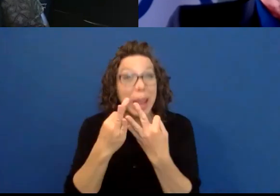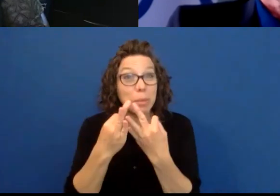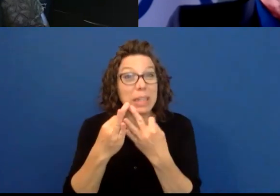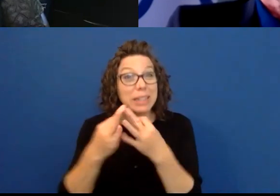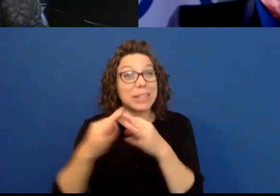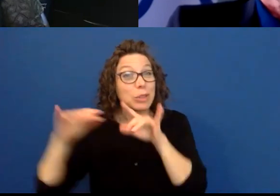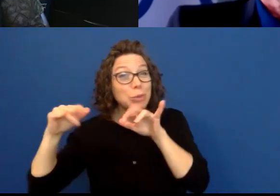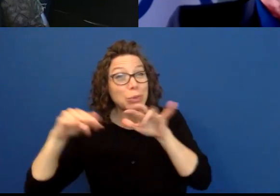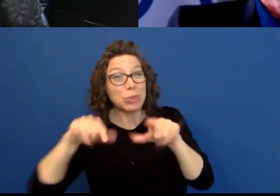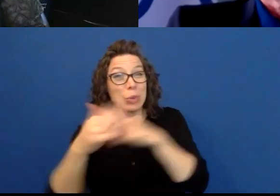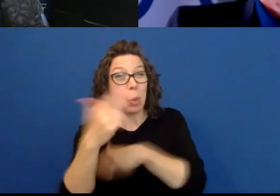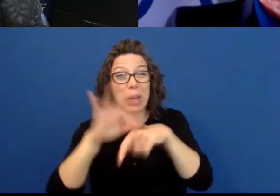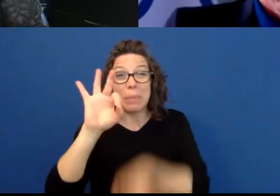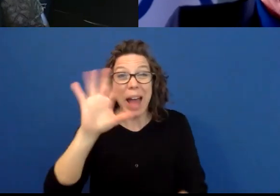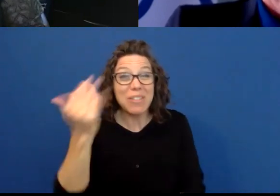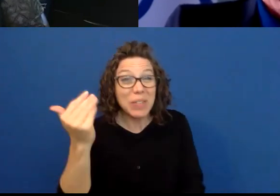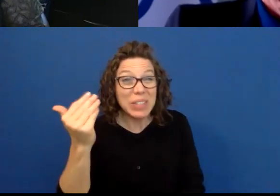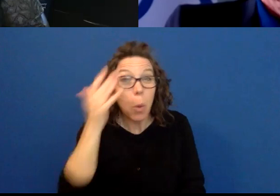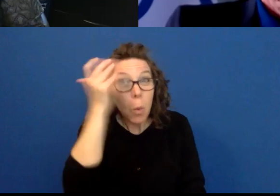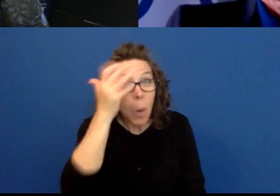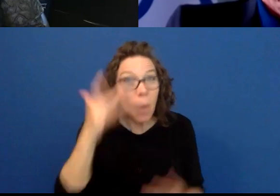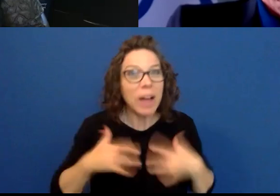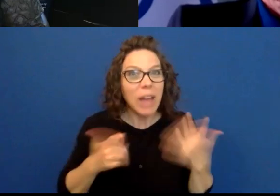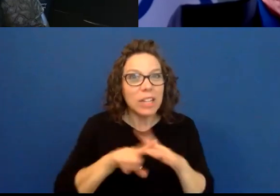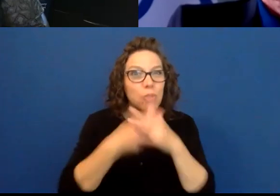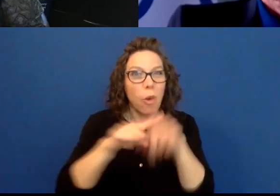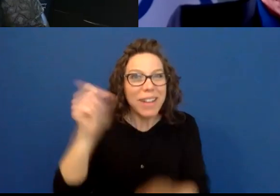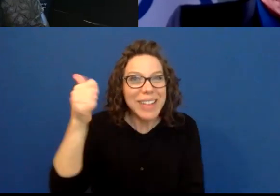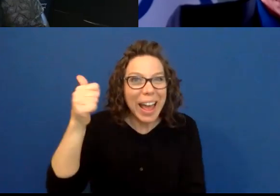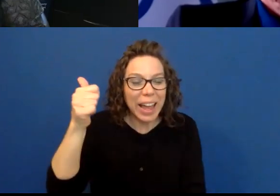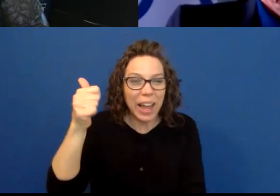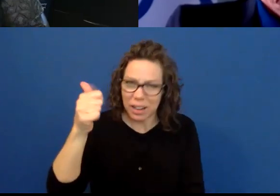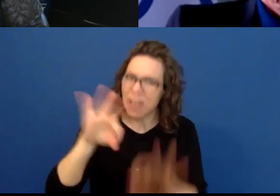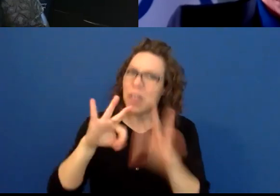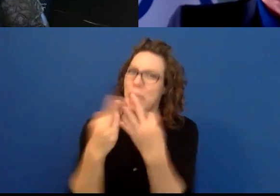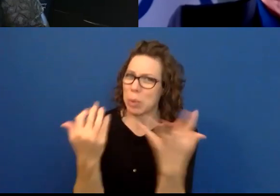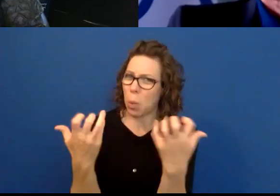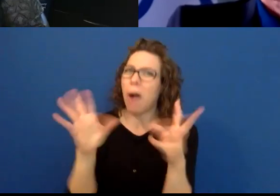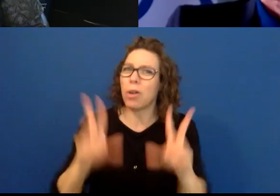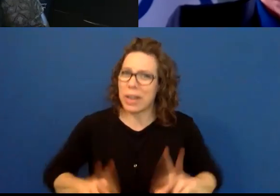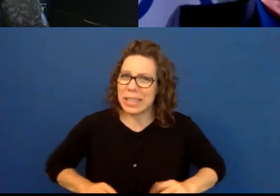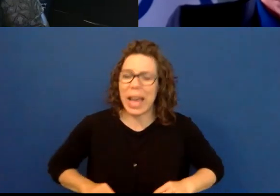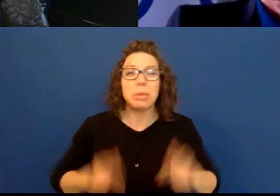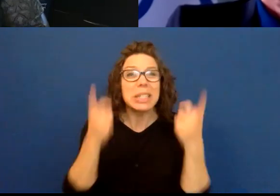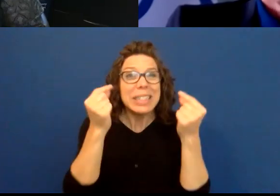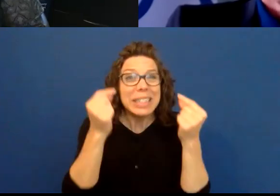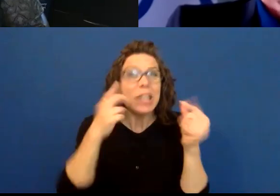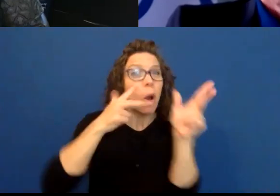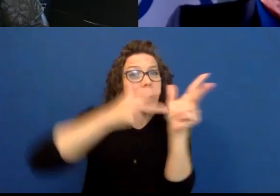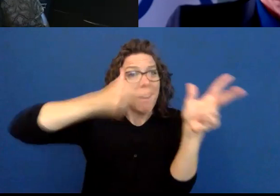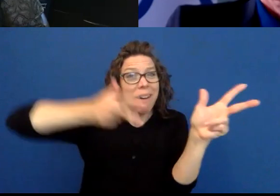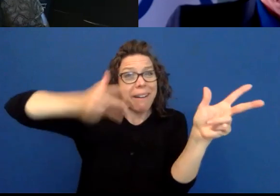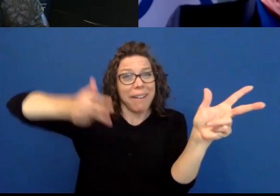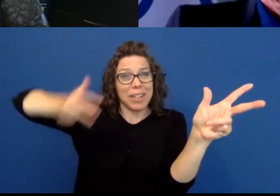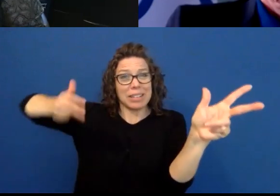this morning, even though the event wasn't supposed to start until 10 a.m. Soon the line stretched from our parking lot onto the